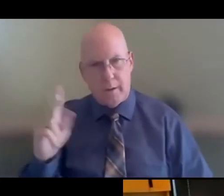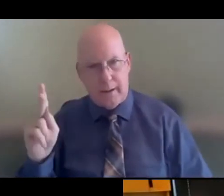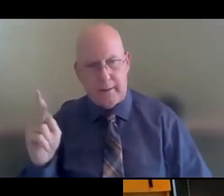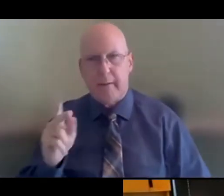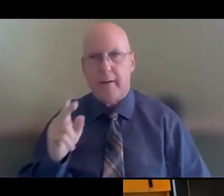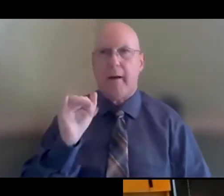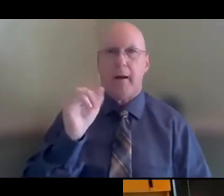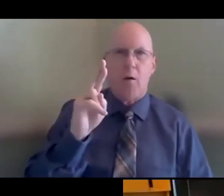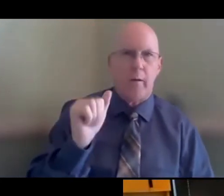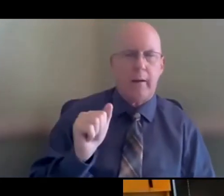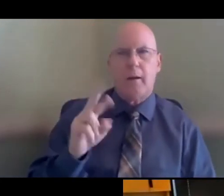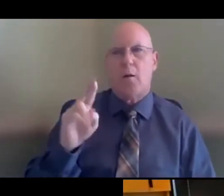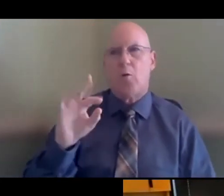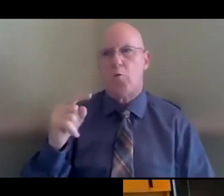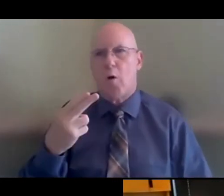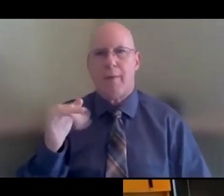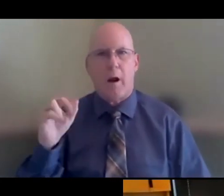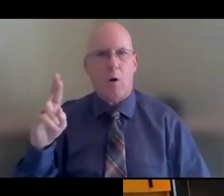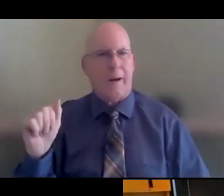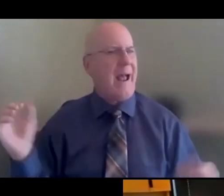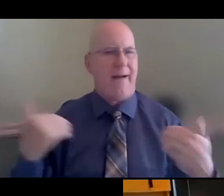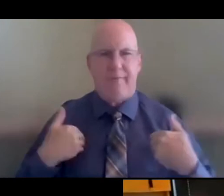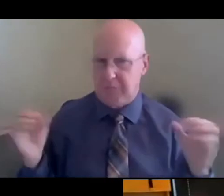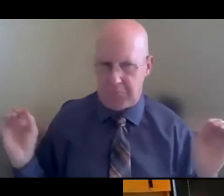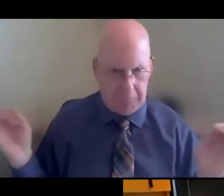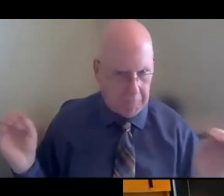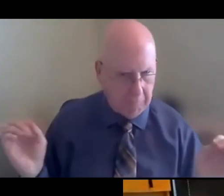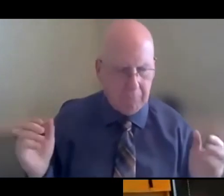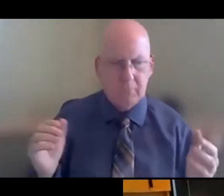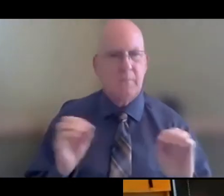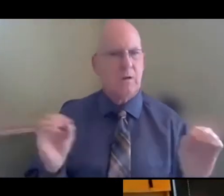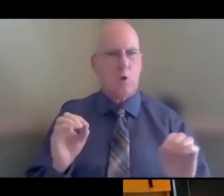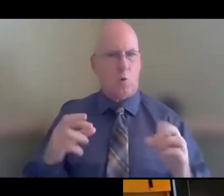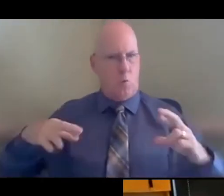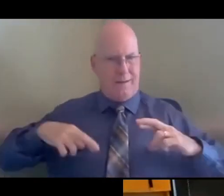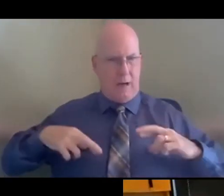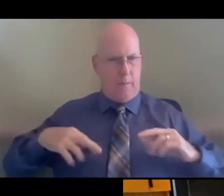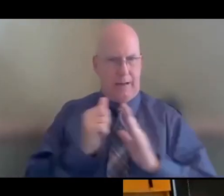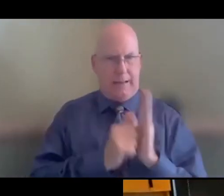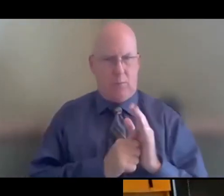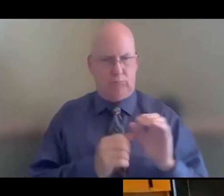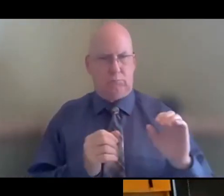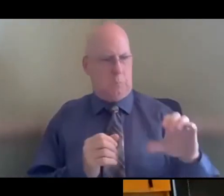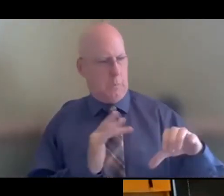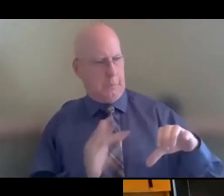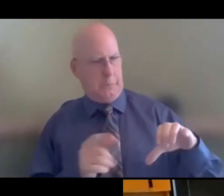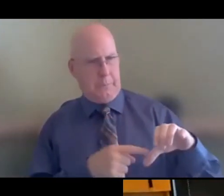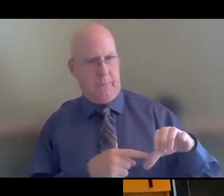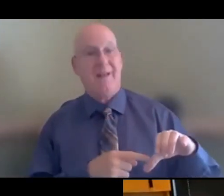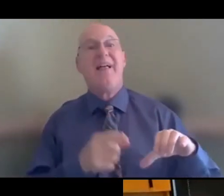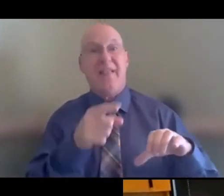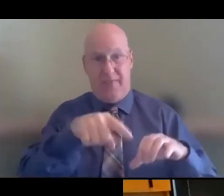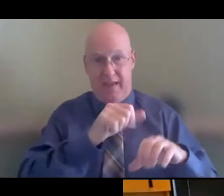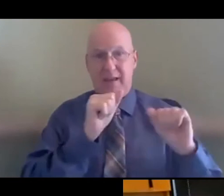IRA or a Roth IRA. So no kind of either employment or retirement account. Those individuals can contribute above